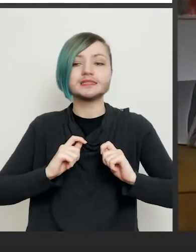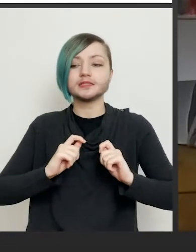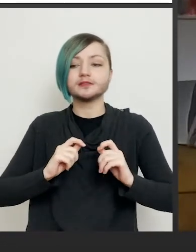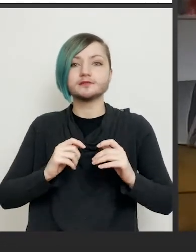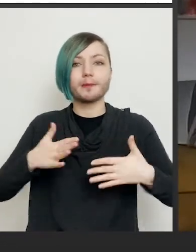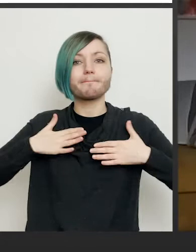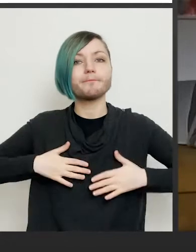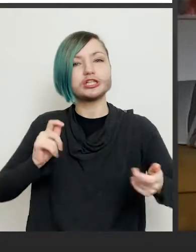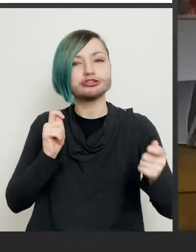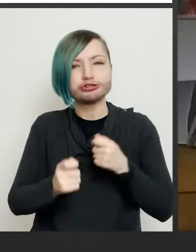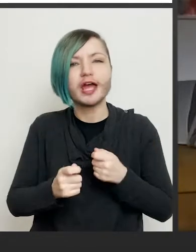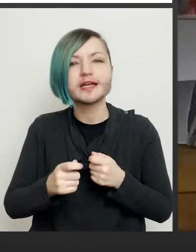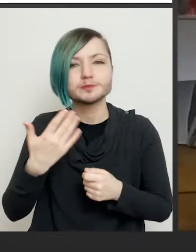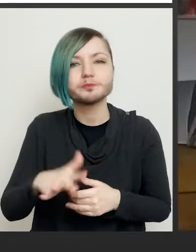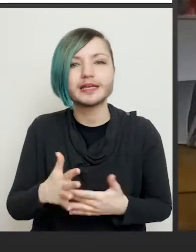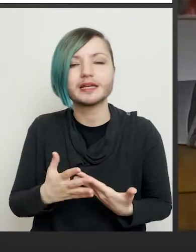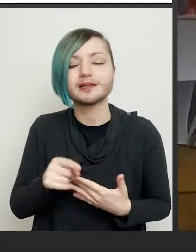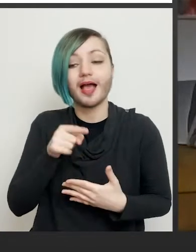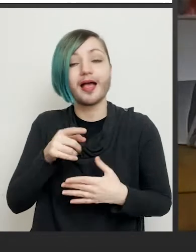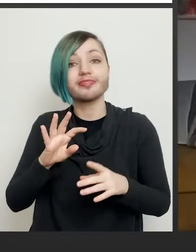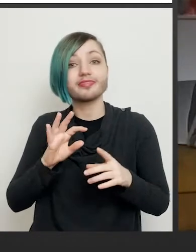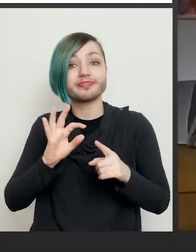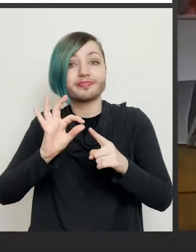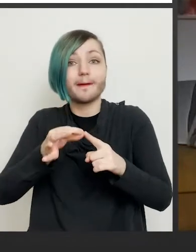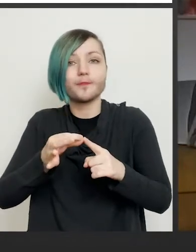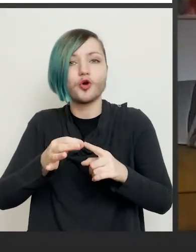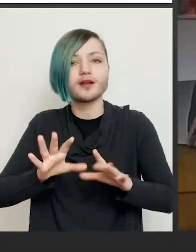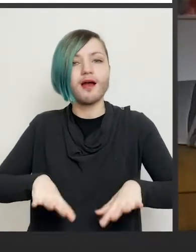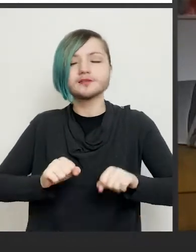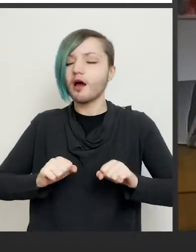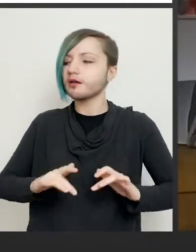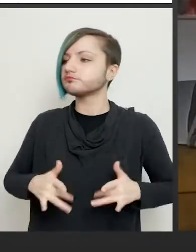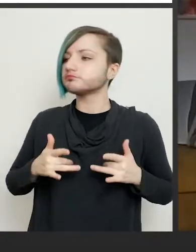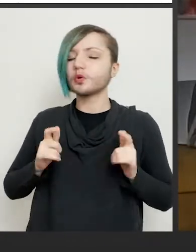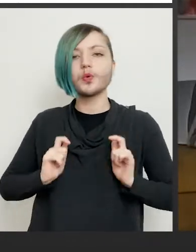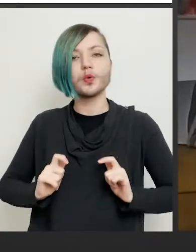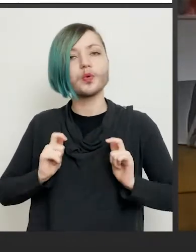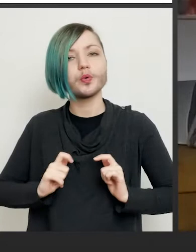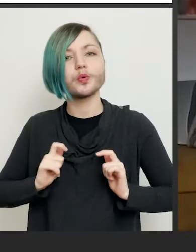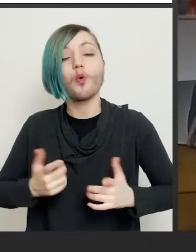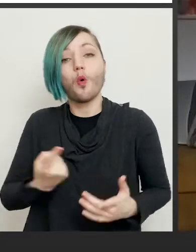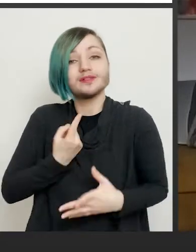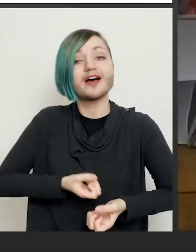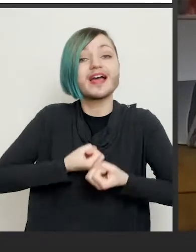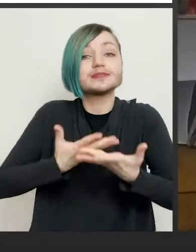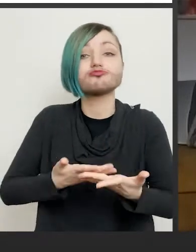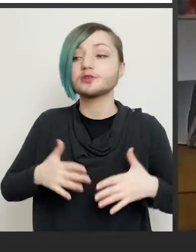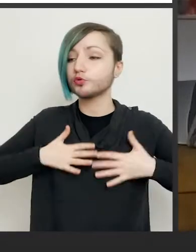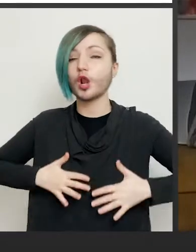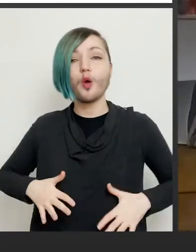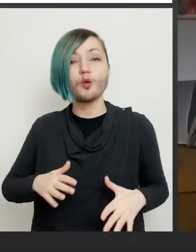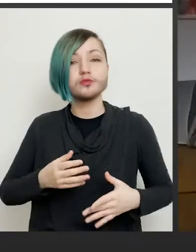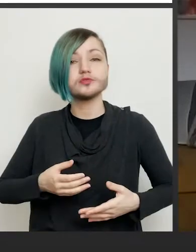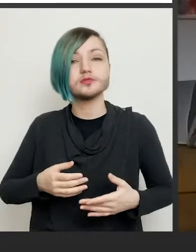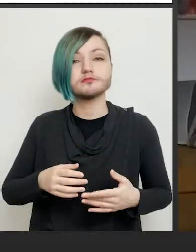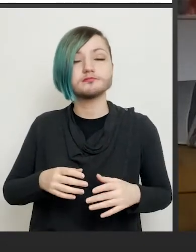really started to feel more at ease with who I was. And when I started expressing myself in different ways and dressing in different ways, that was